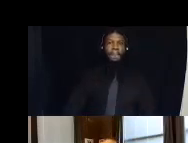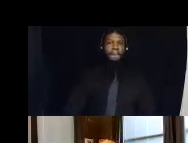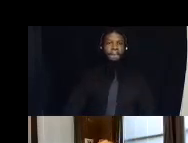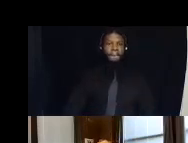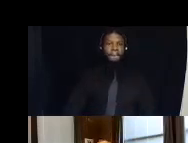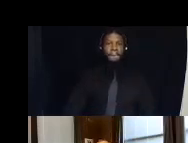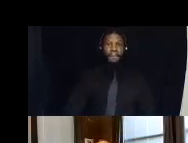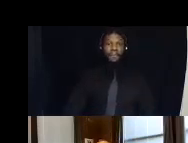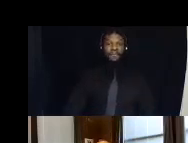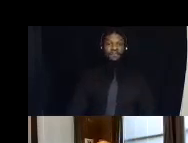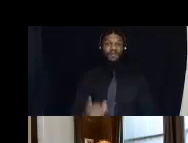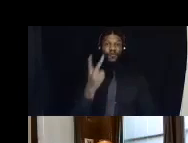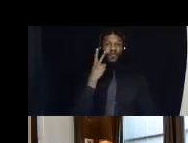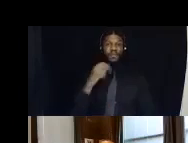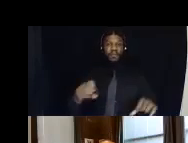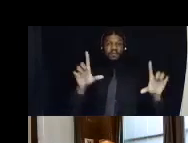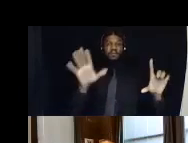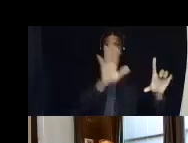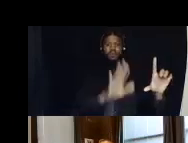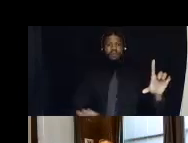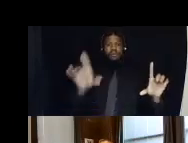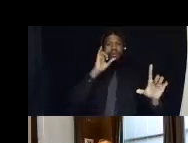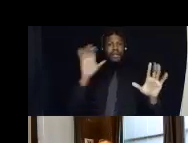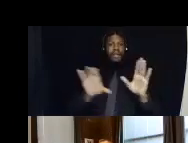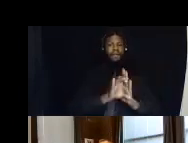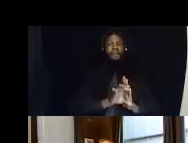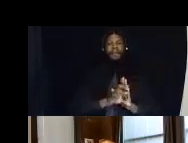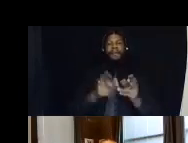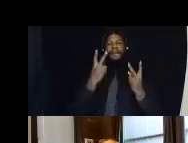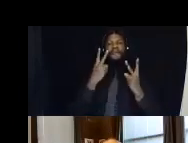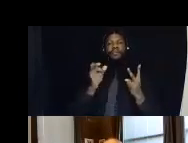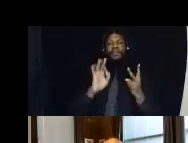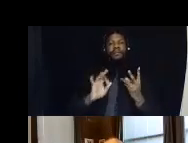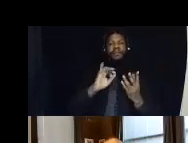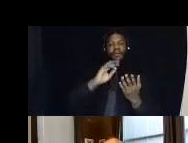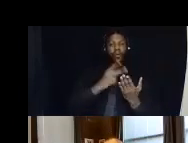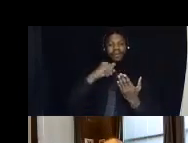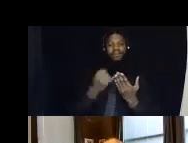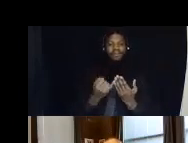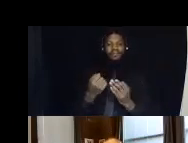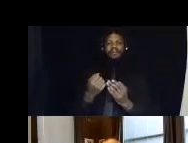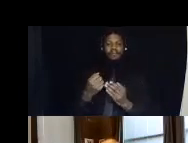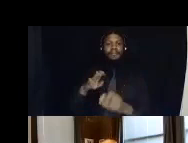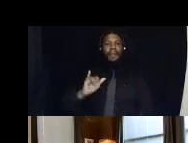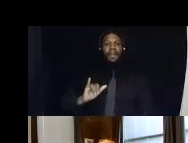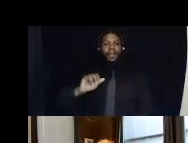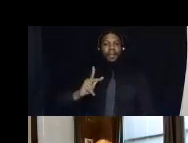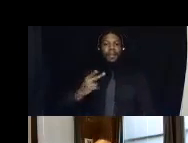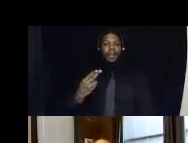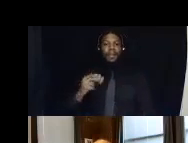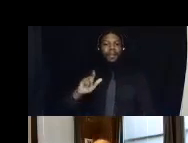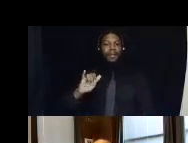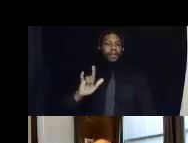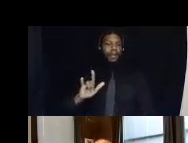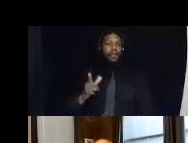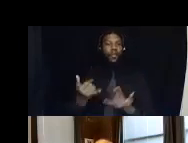This is an image of the view of projects by Kahlil Robert Irving at MoMA